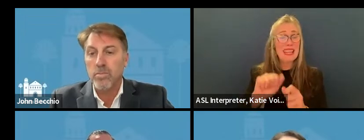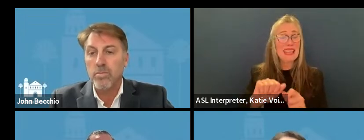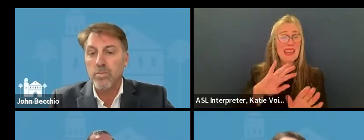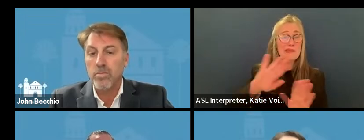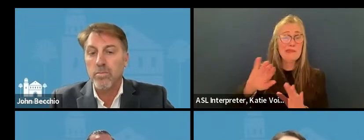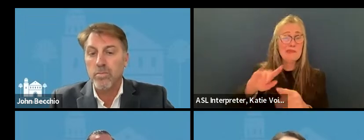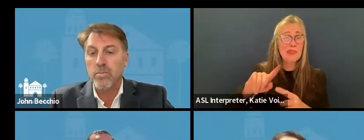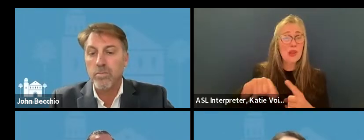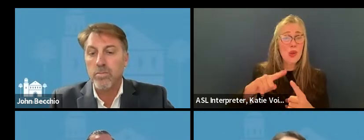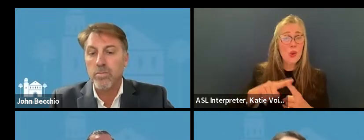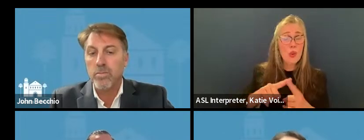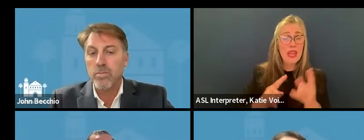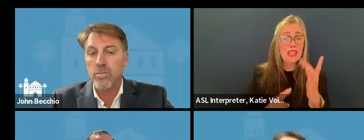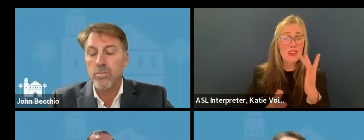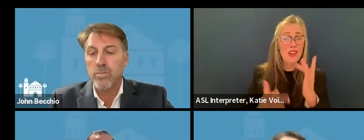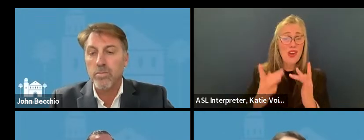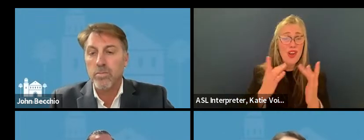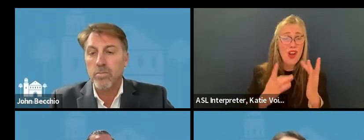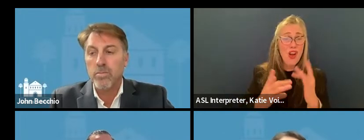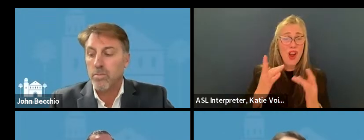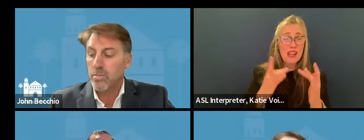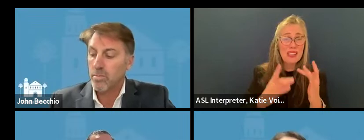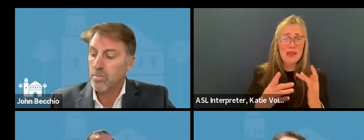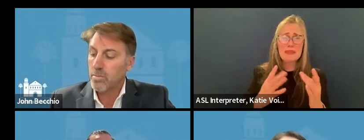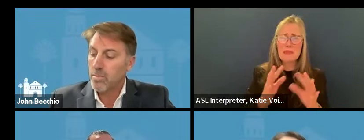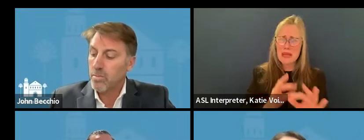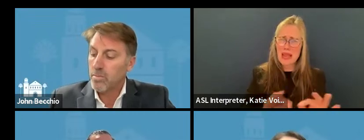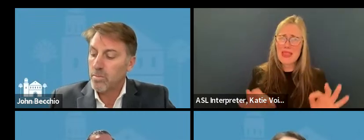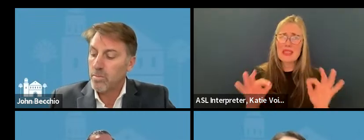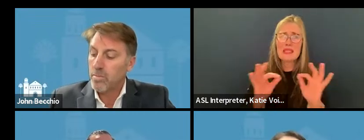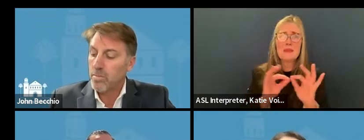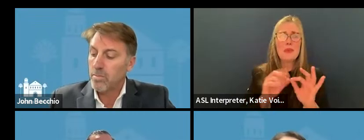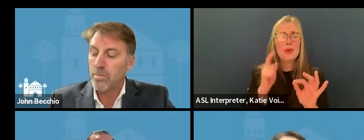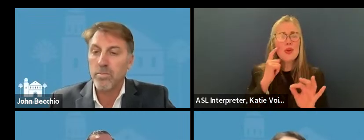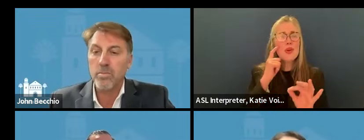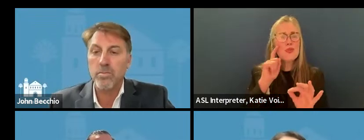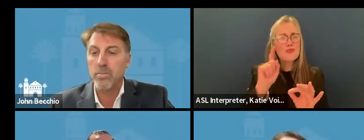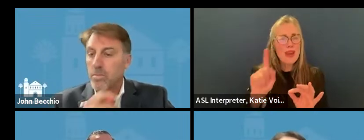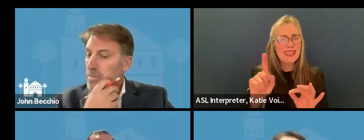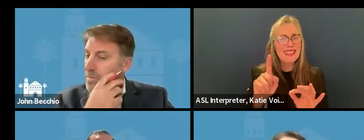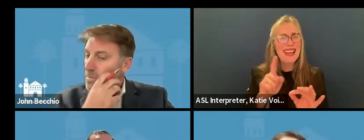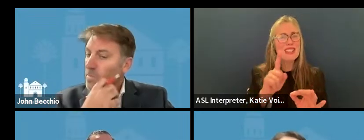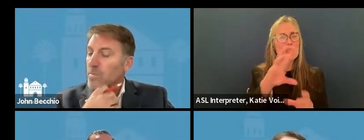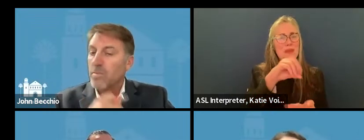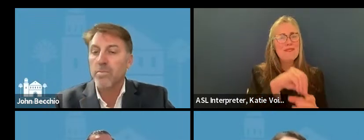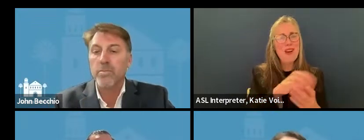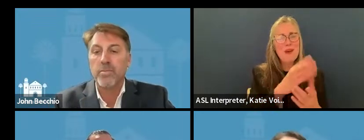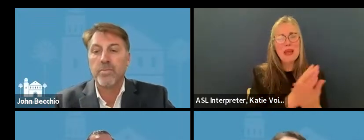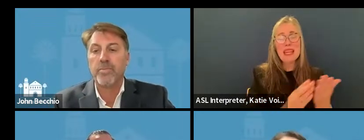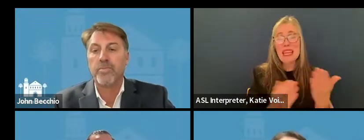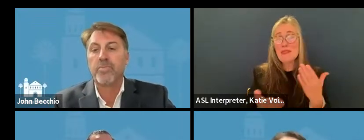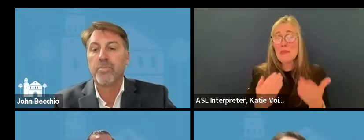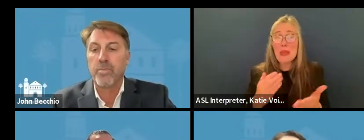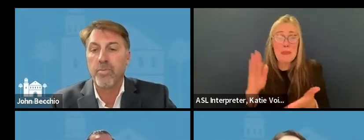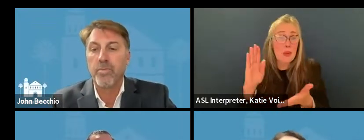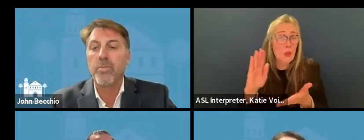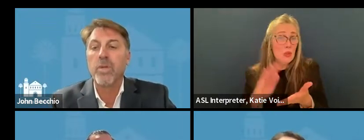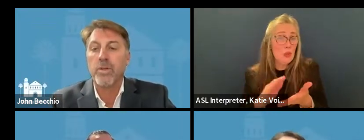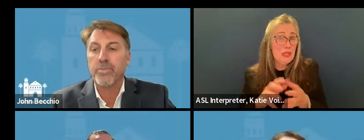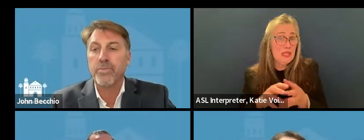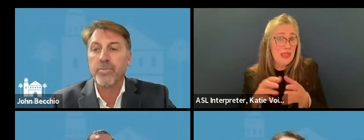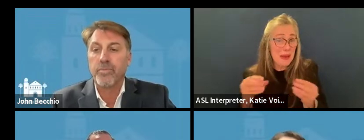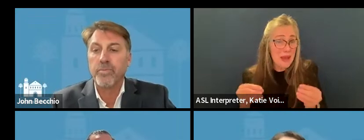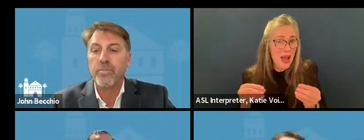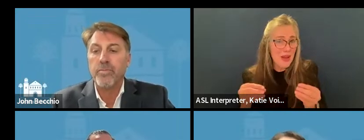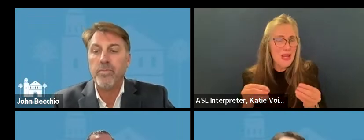times come. And I think we always need to make sure we recognize, and it's a part of the budget discussion, right? Even though we might have to make reductions, but it's there. So I think